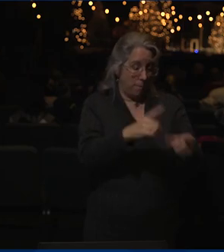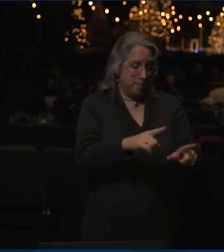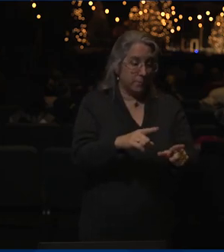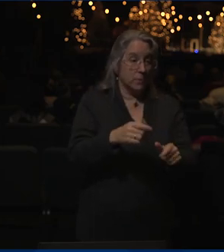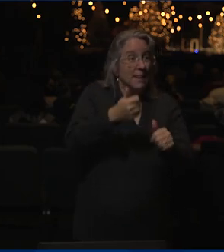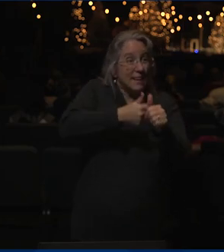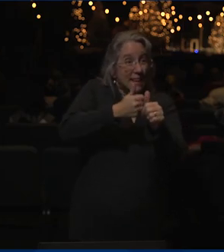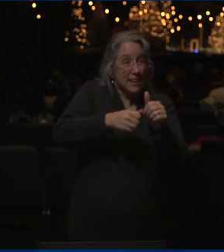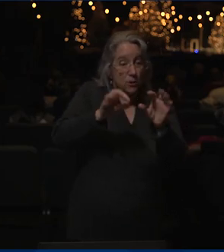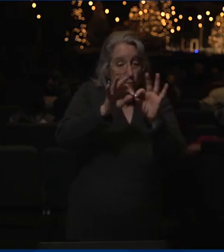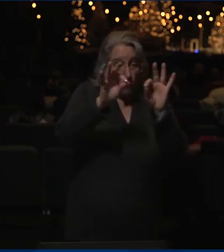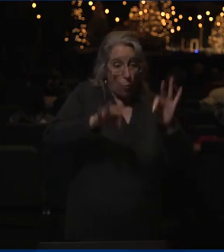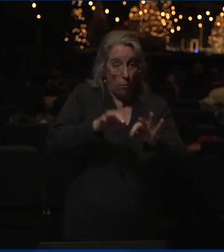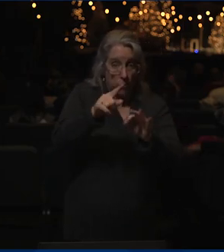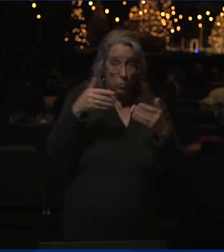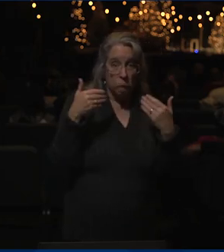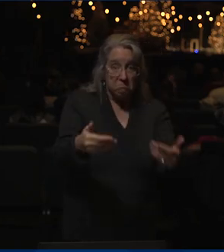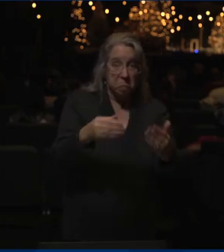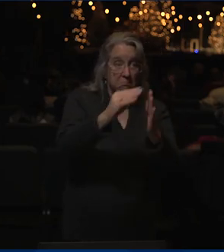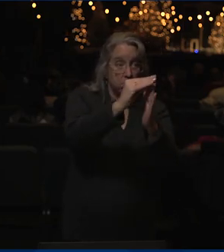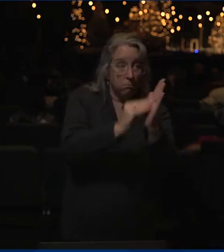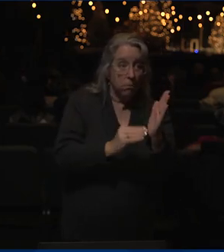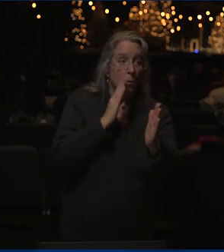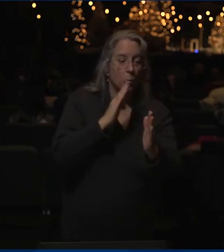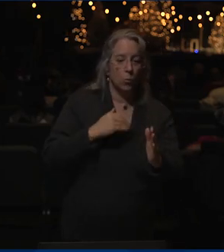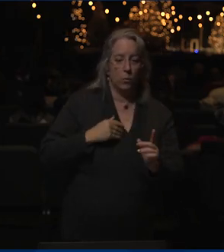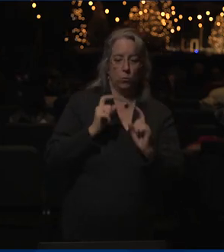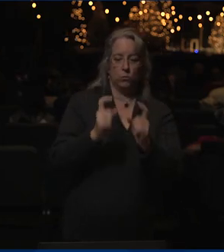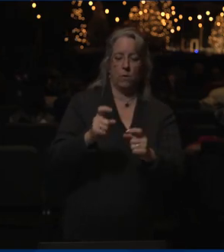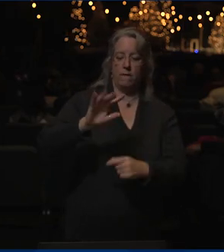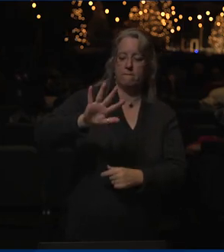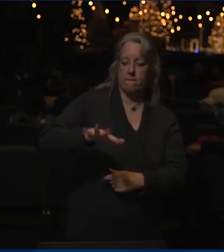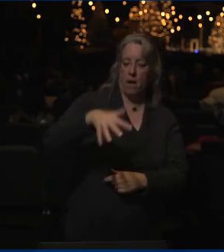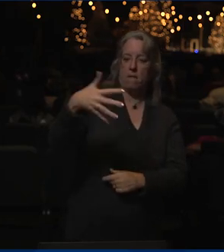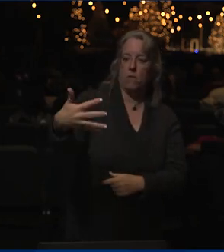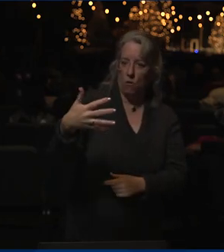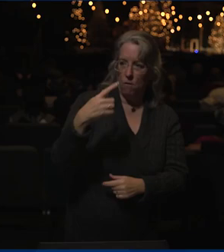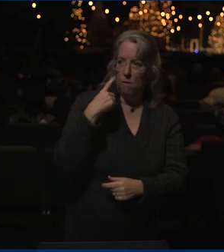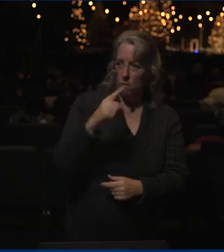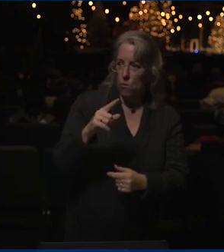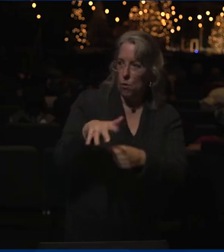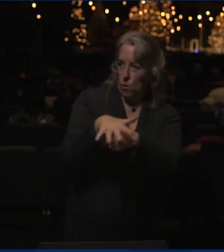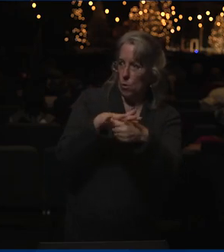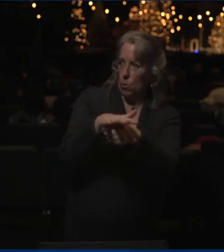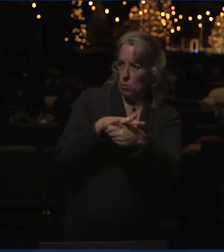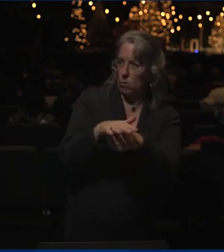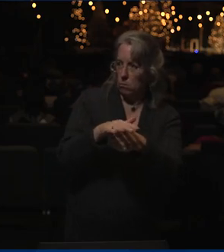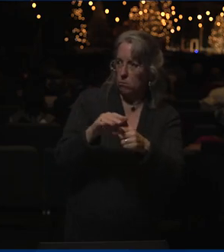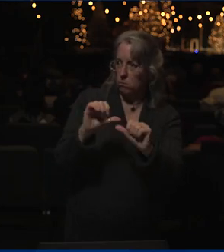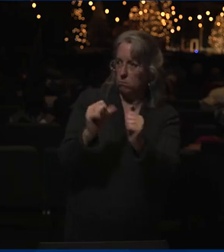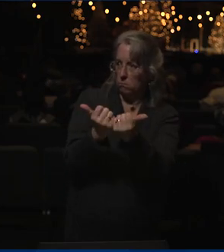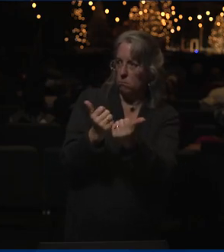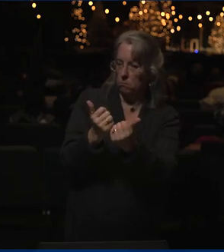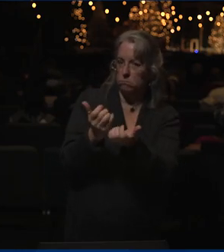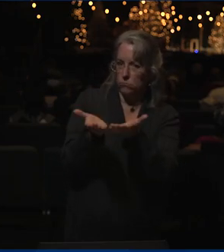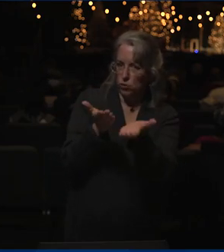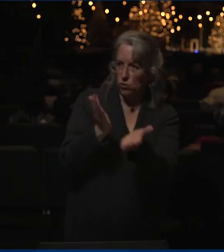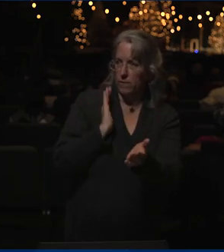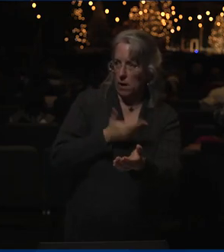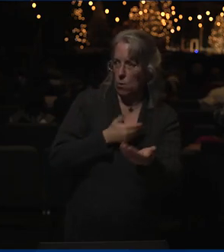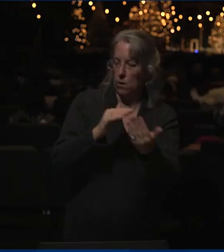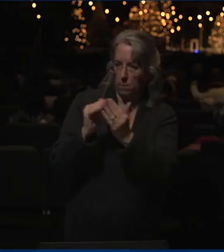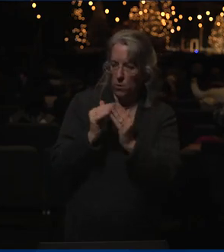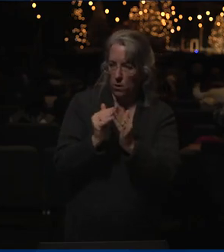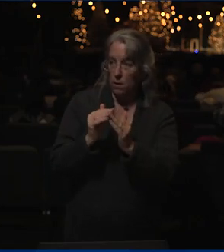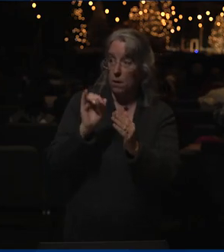donating $5 to a local organization that is serving and doing good in our community. And in this season, we're donating to an organization called